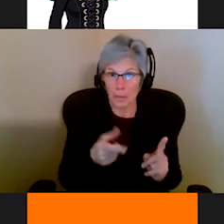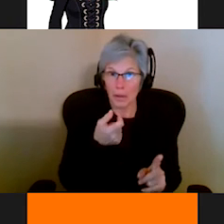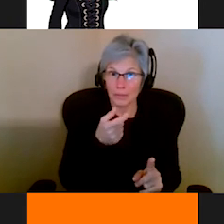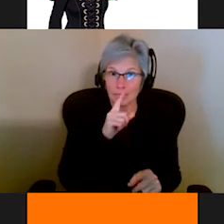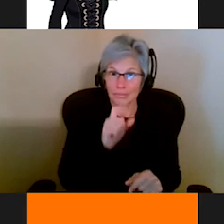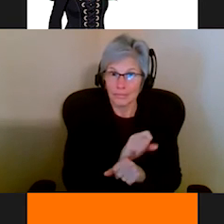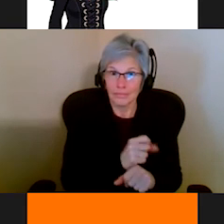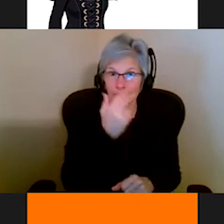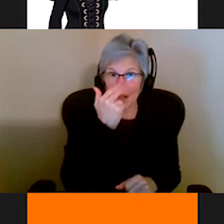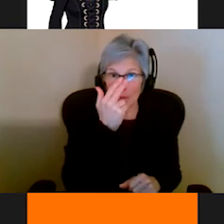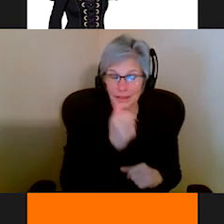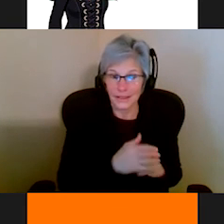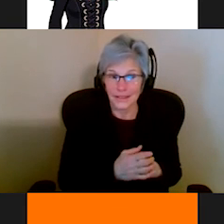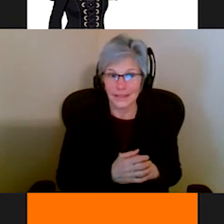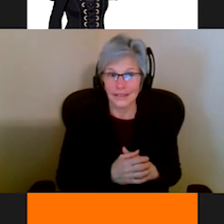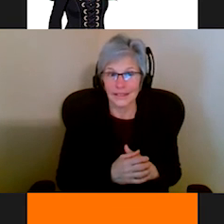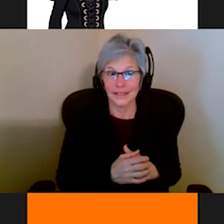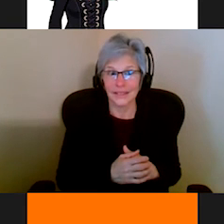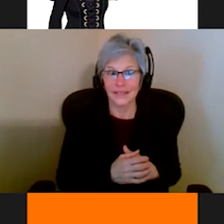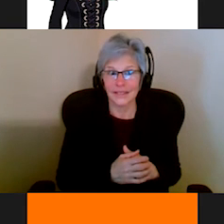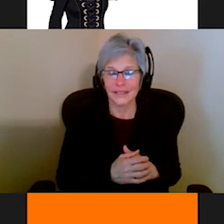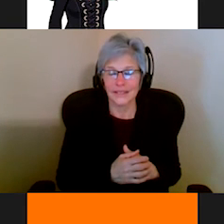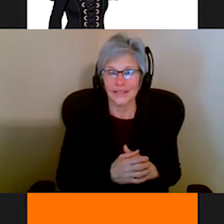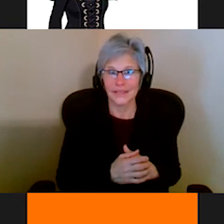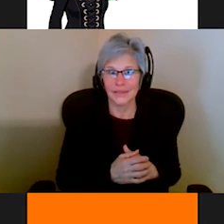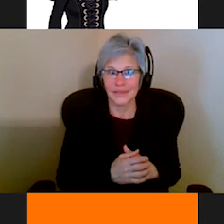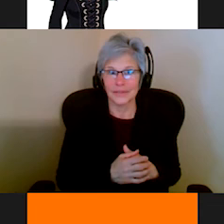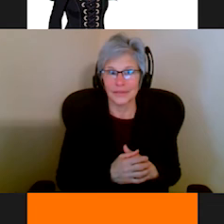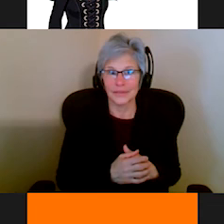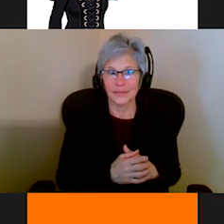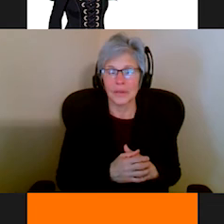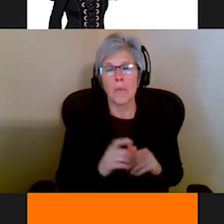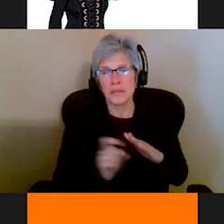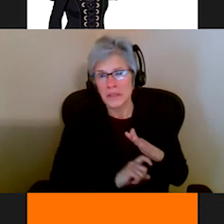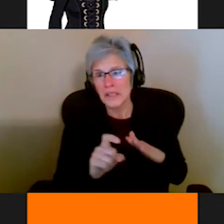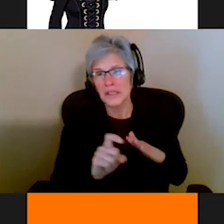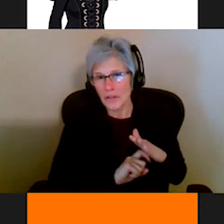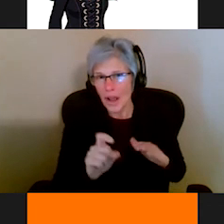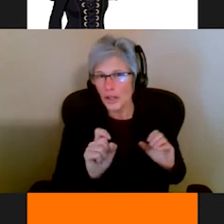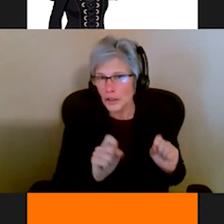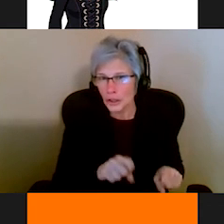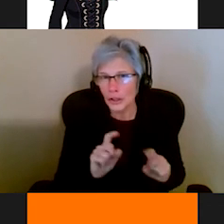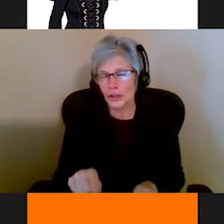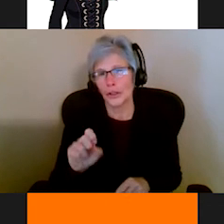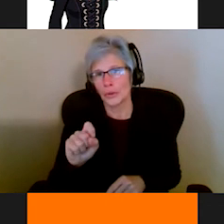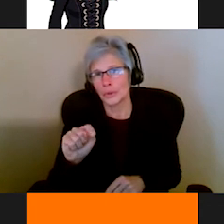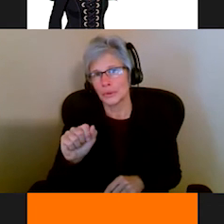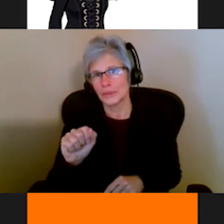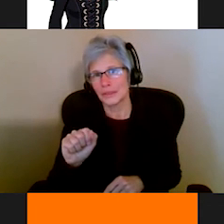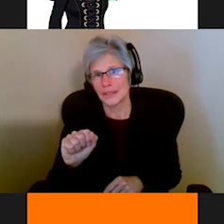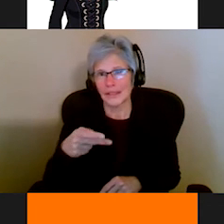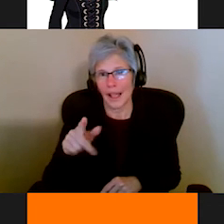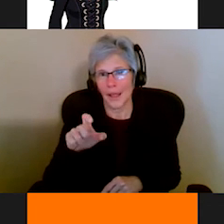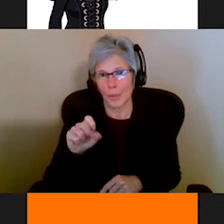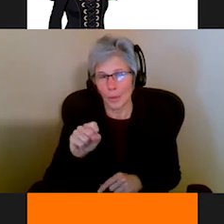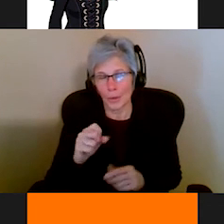but they're comics. You could Xerox them and go to Staples and get them copied and things like that.